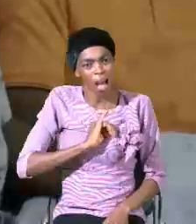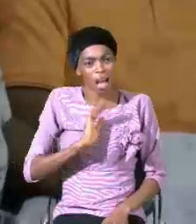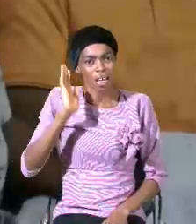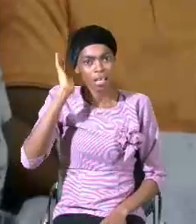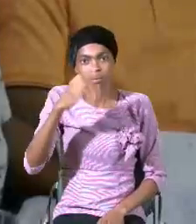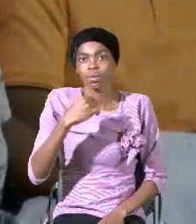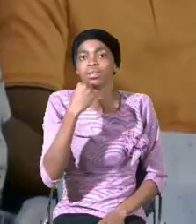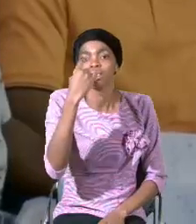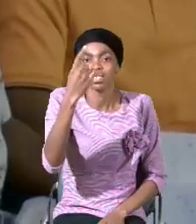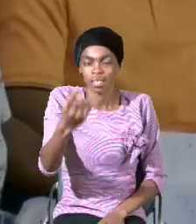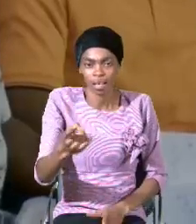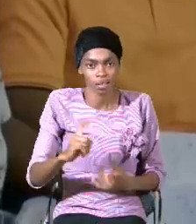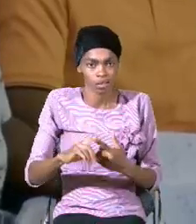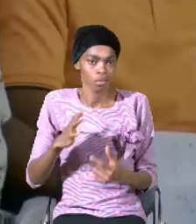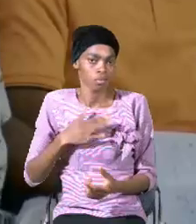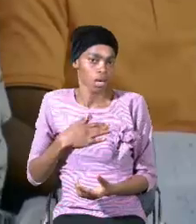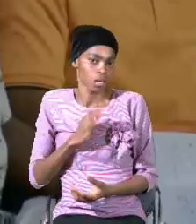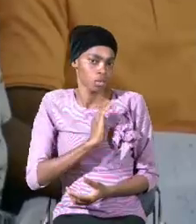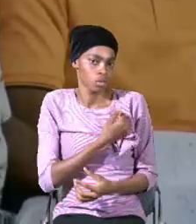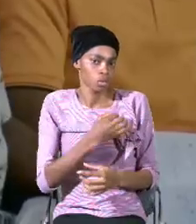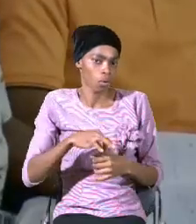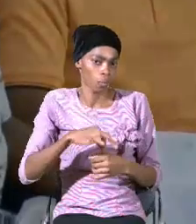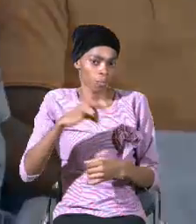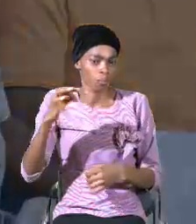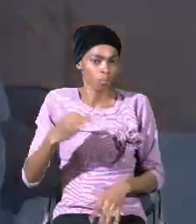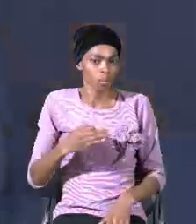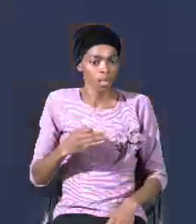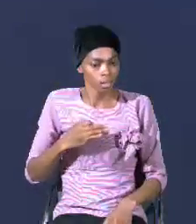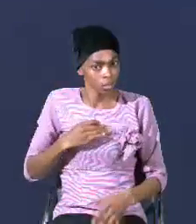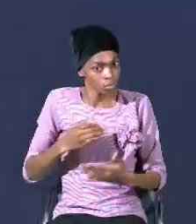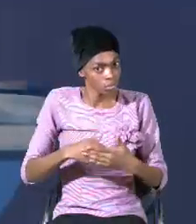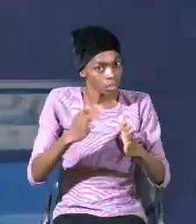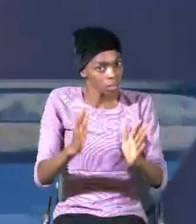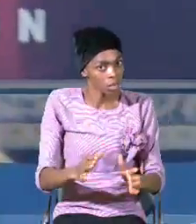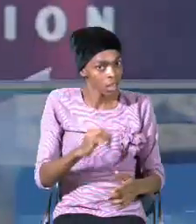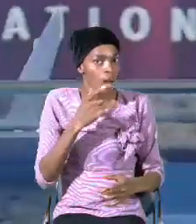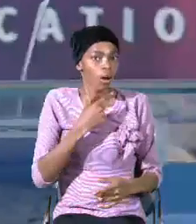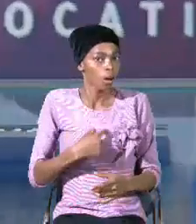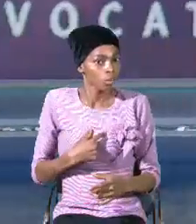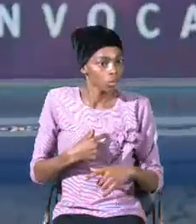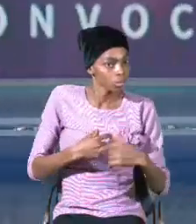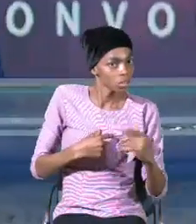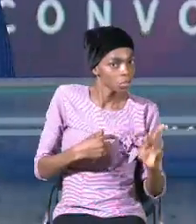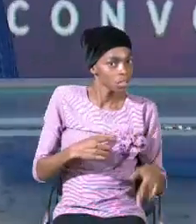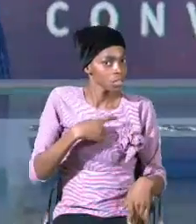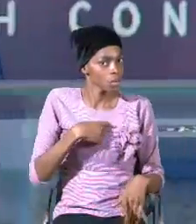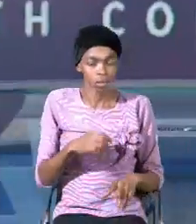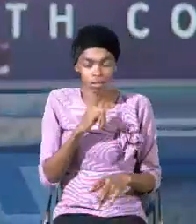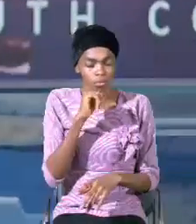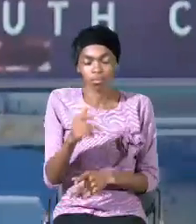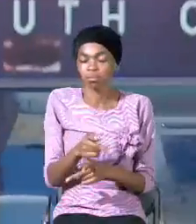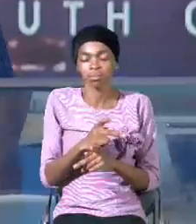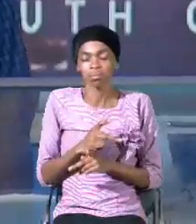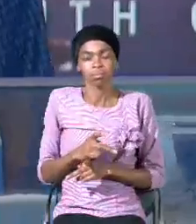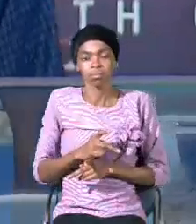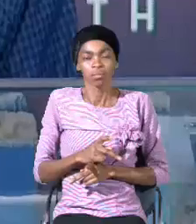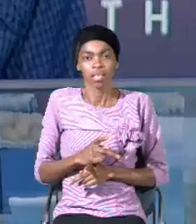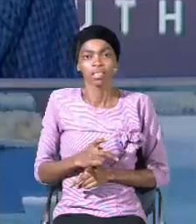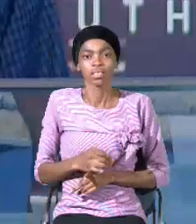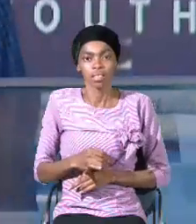say to my soul, my neighbors are hungry, that wasn't his concern, and the roads are bad, I